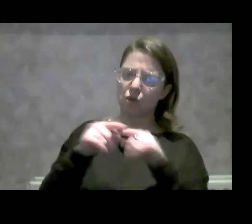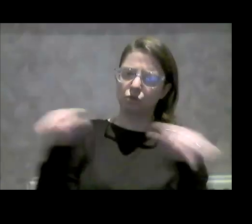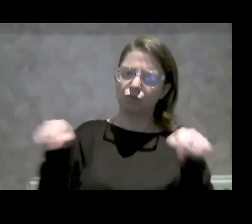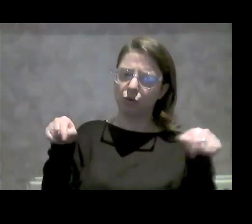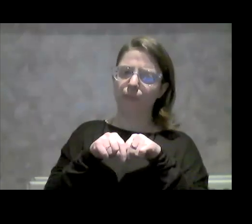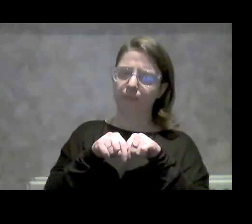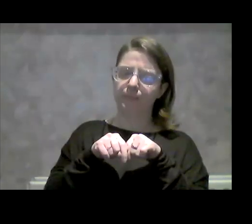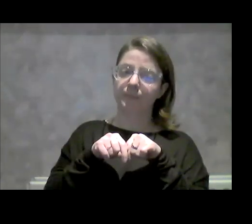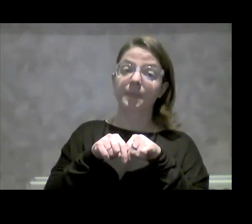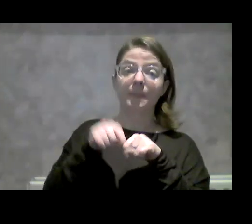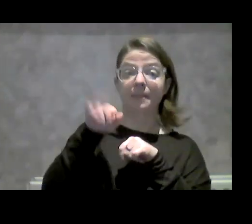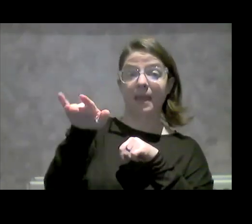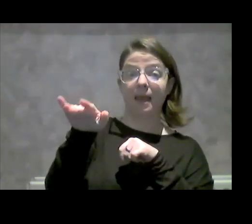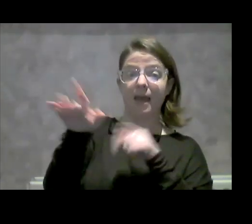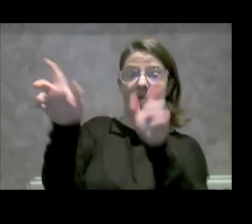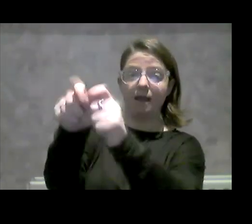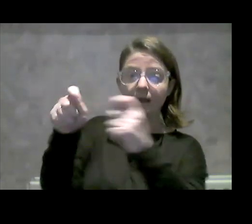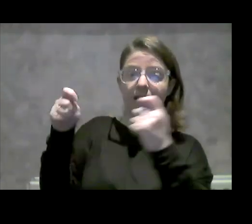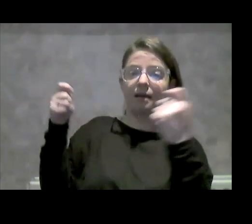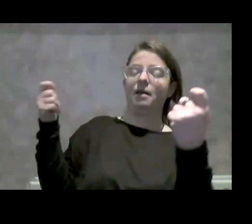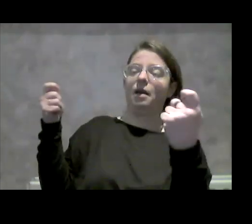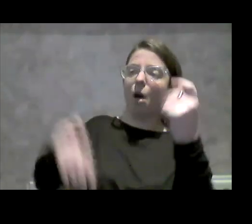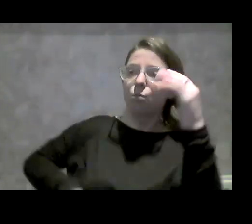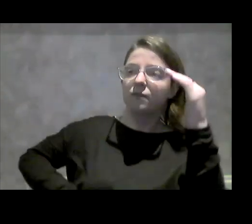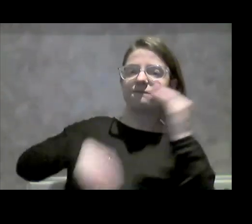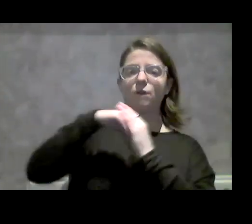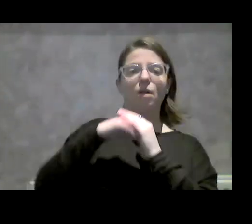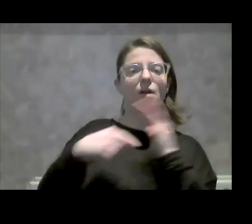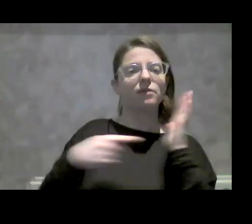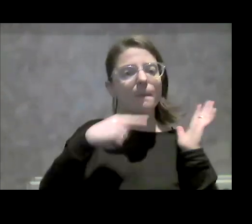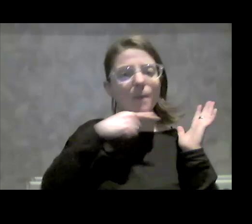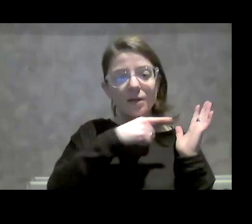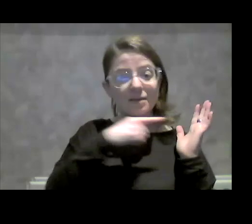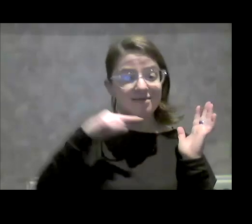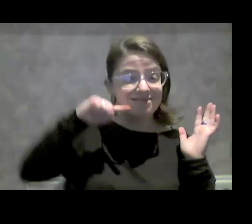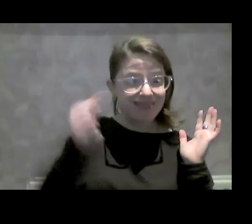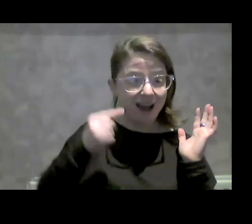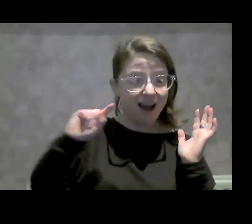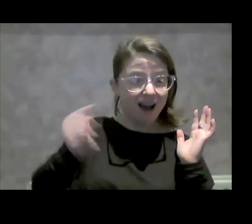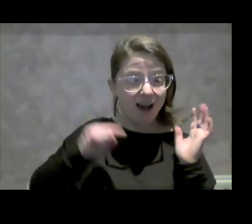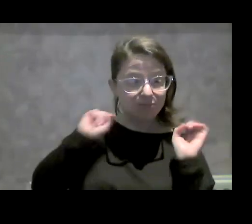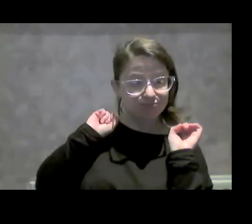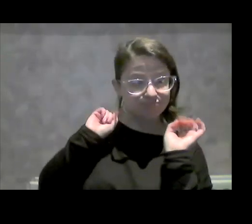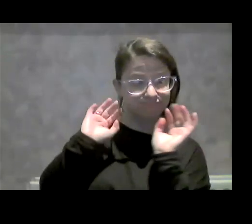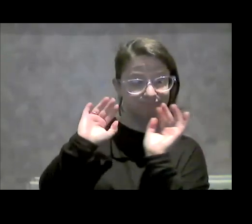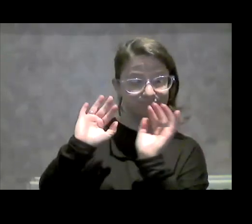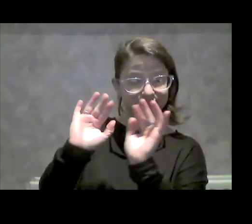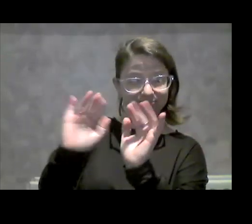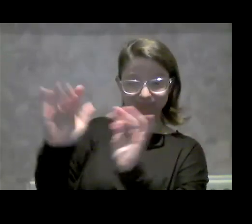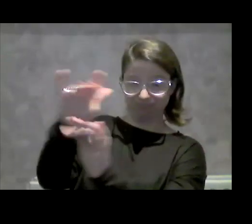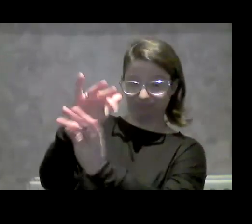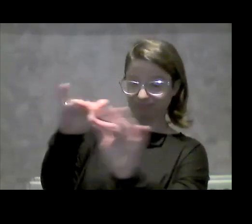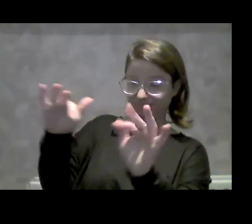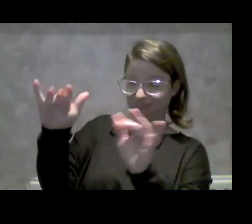cupboard. It was full of tomboys, thousands of them, all ladded in. They were all there,